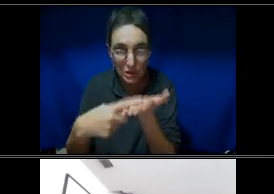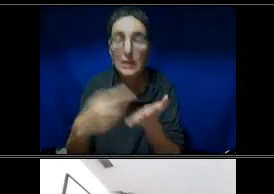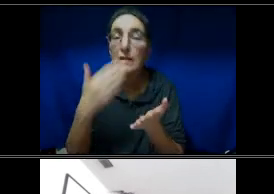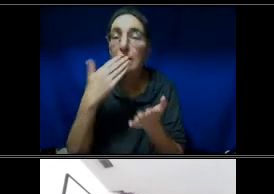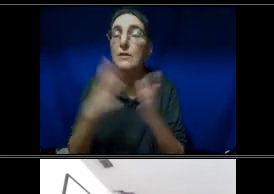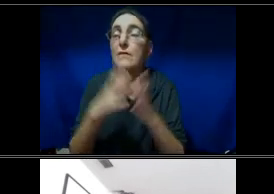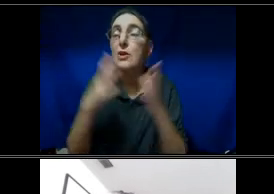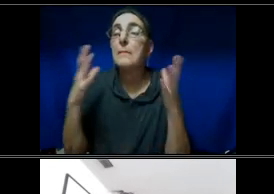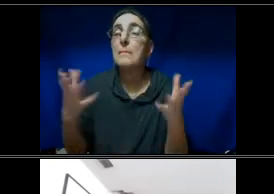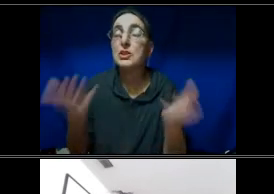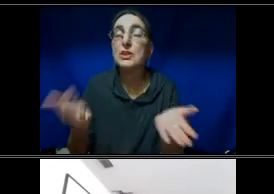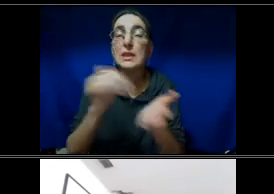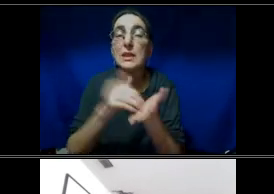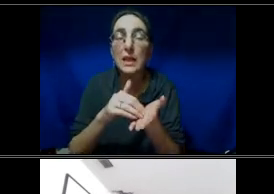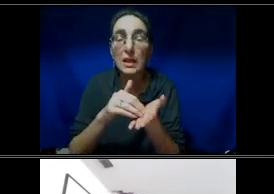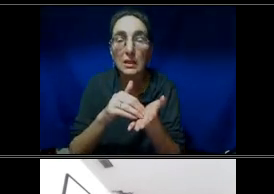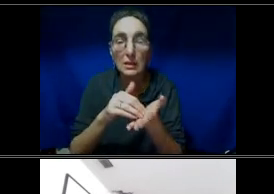much again.